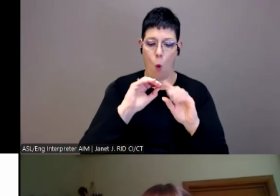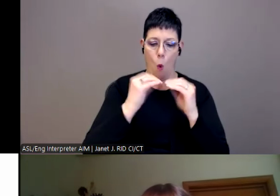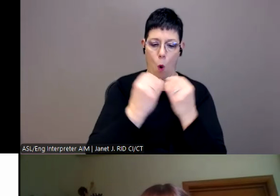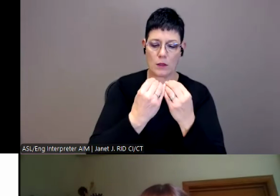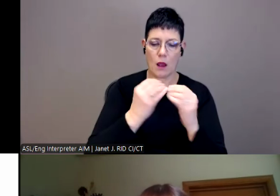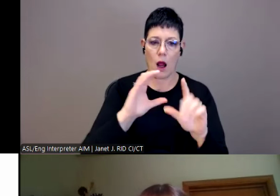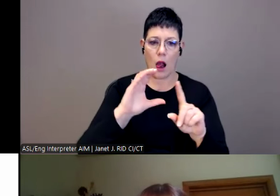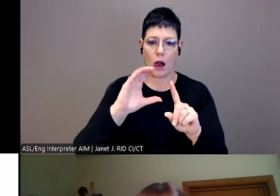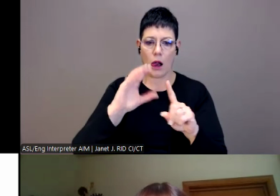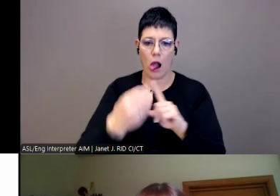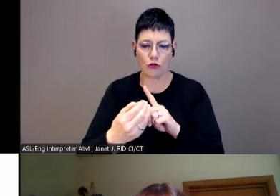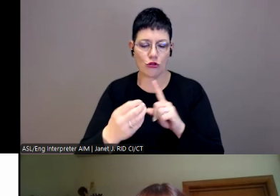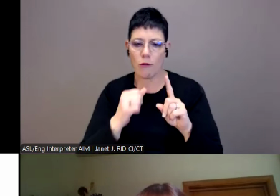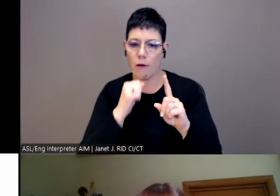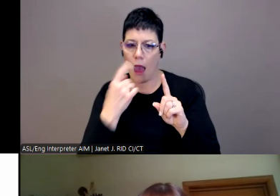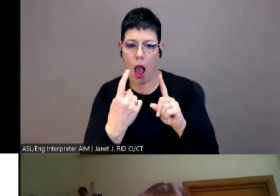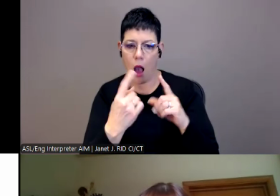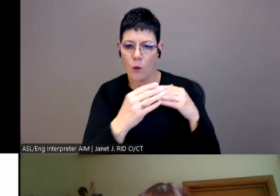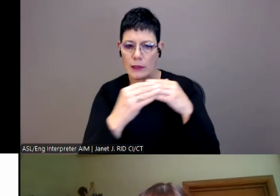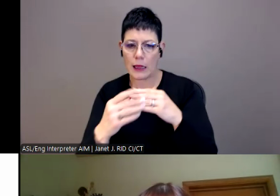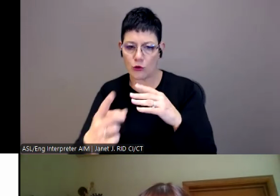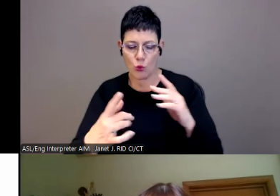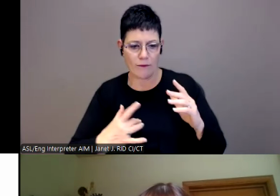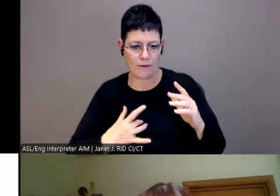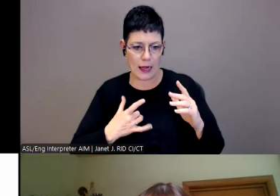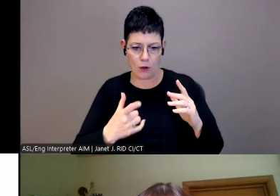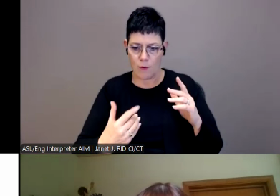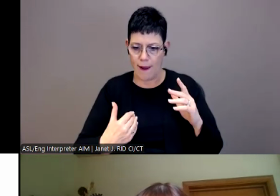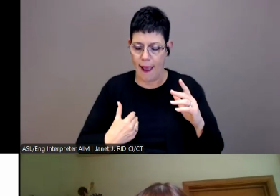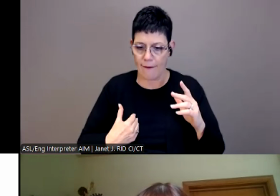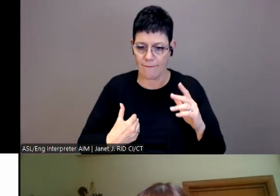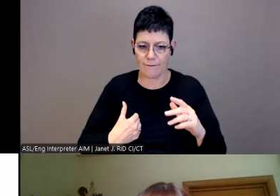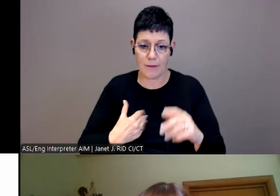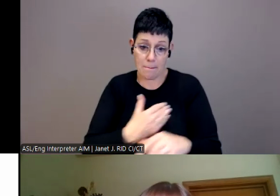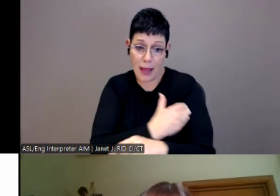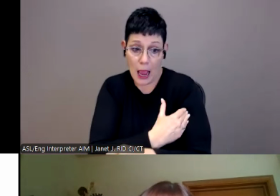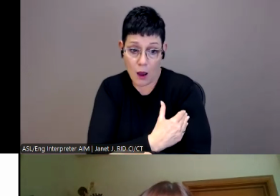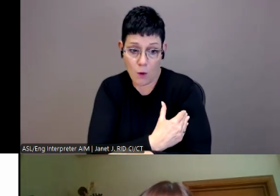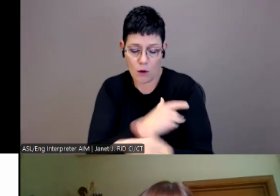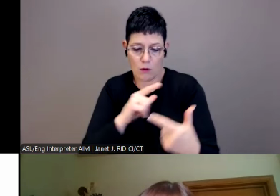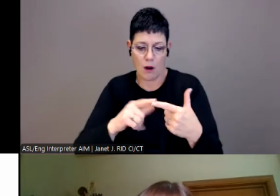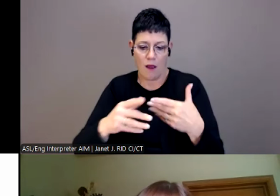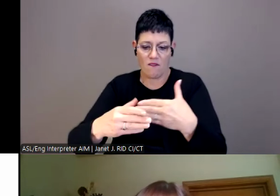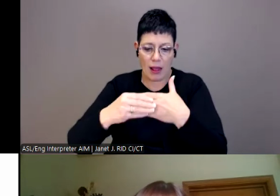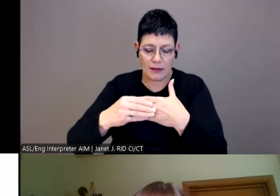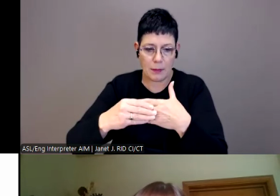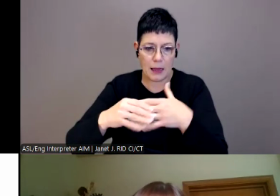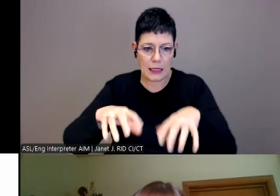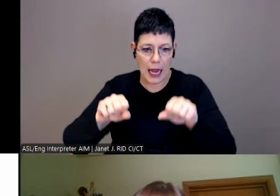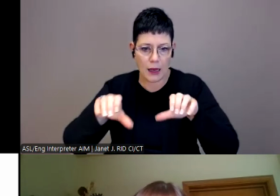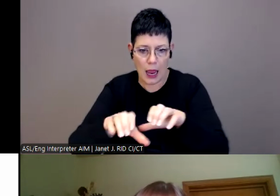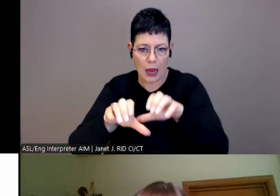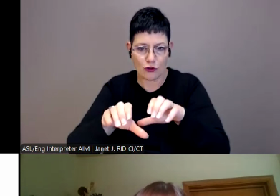doesn't necessarily lead you to think that you have the power or the flexibility to do it. But this is where you get to say, aha,